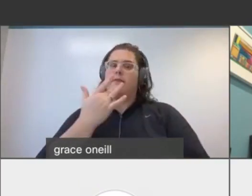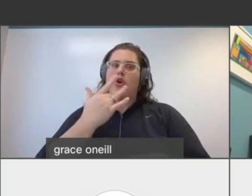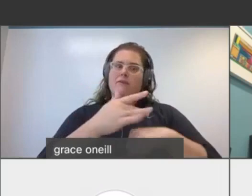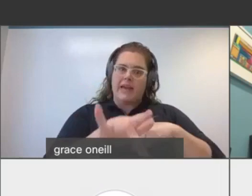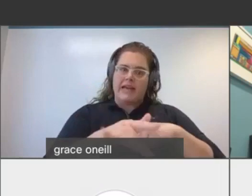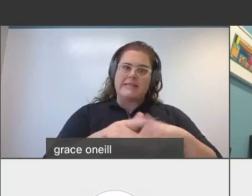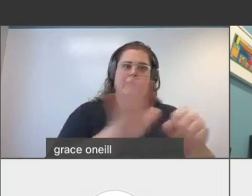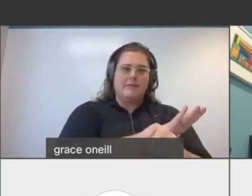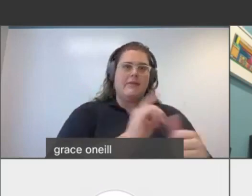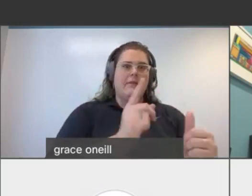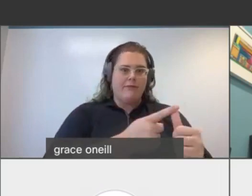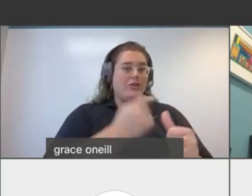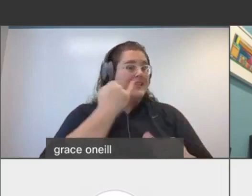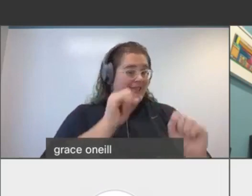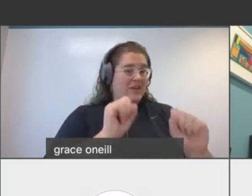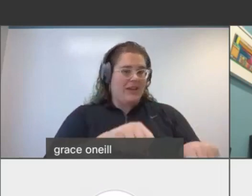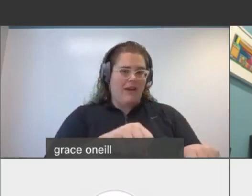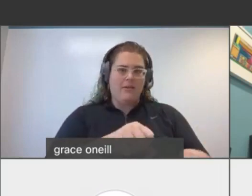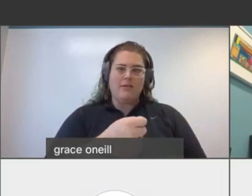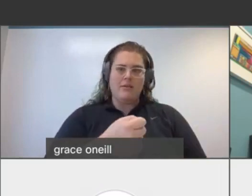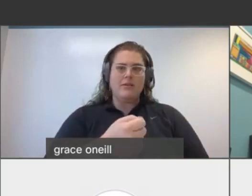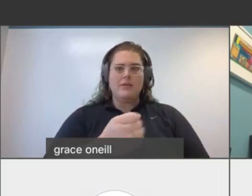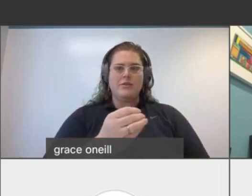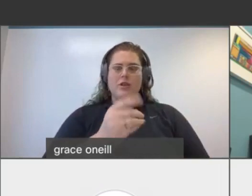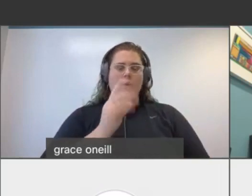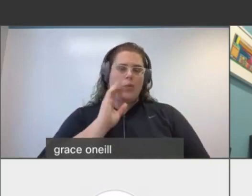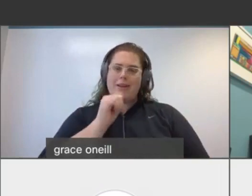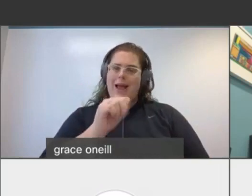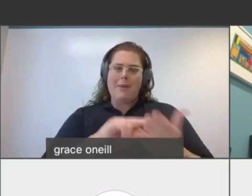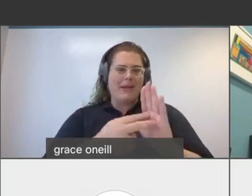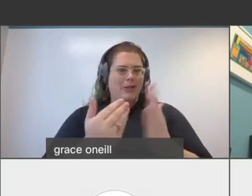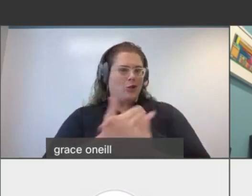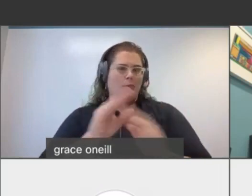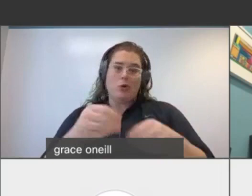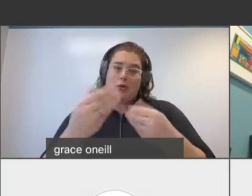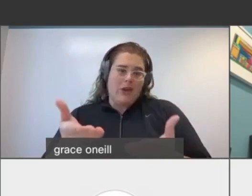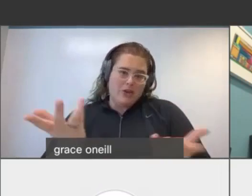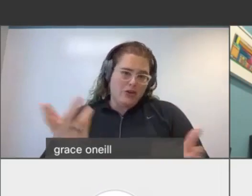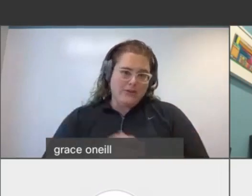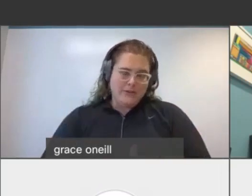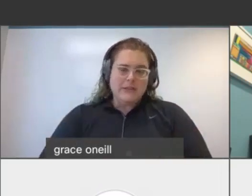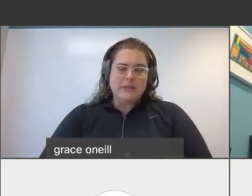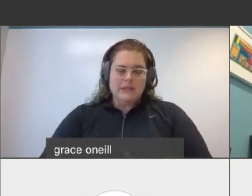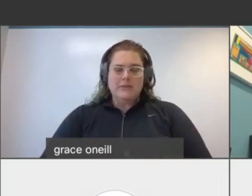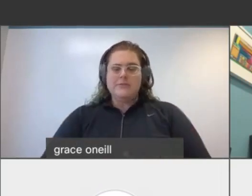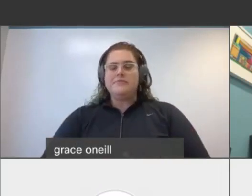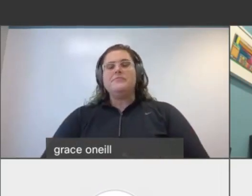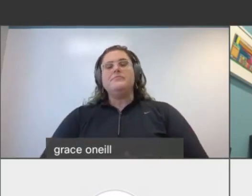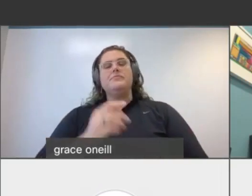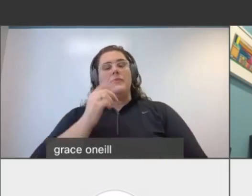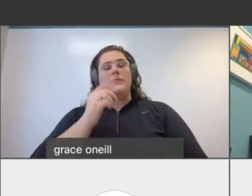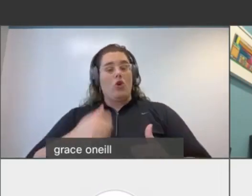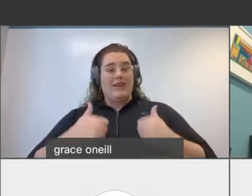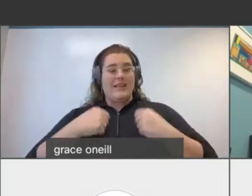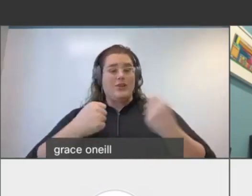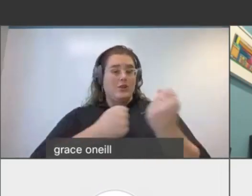to the extent they can be. And so that's not going to be a new provider. The residential support aspect may be one of